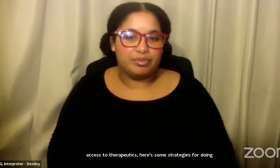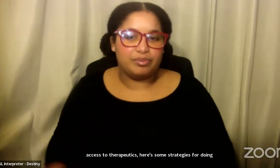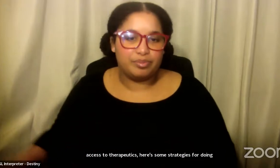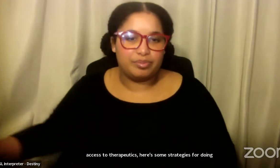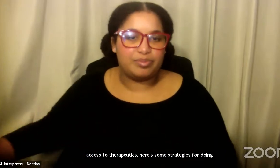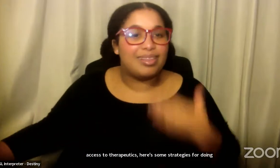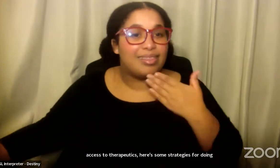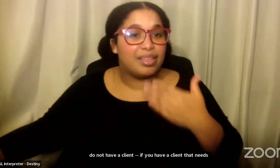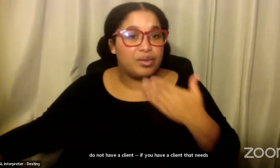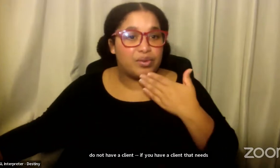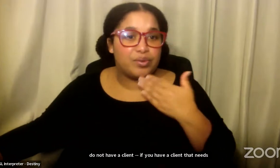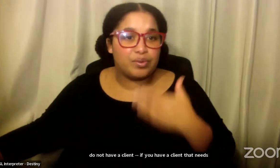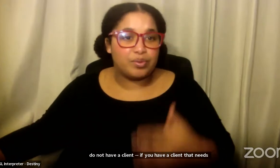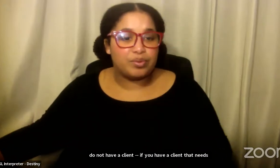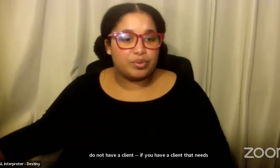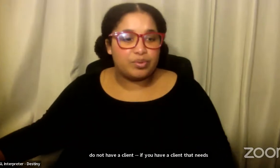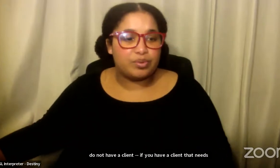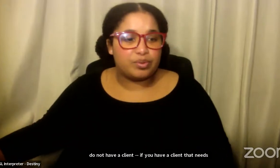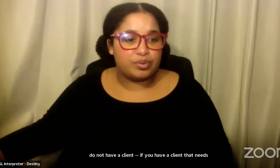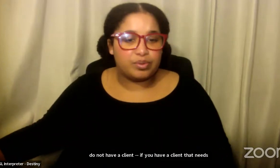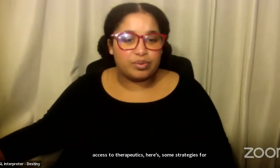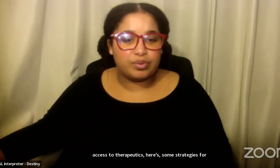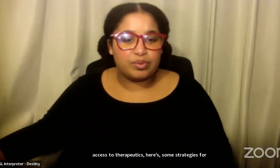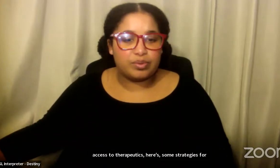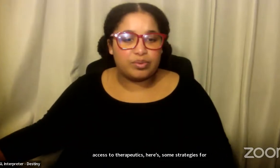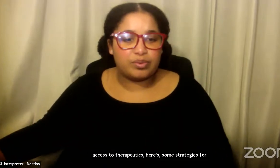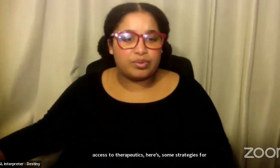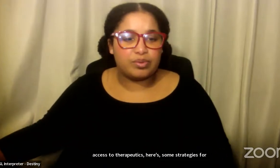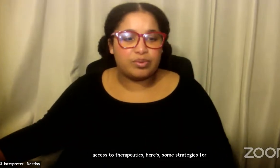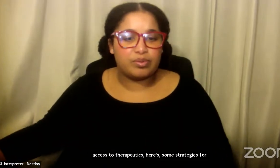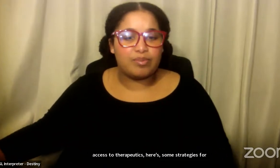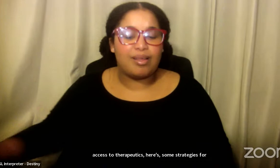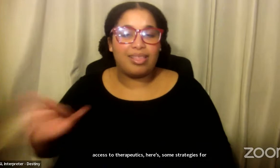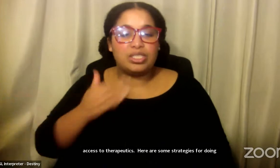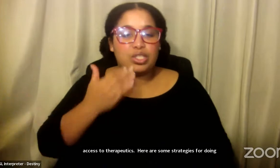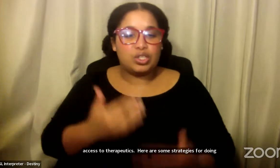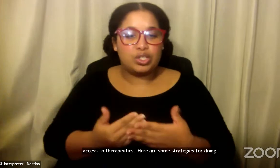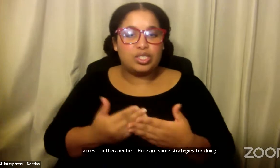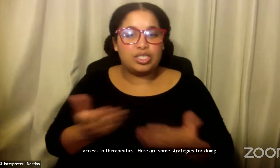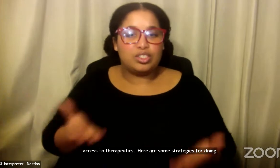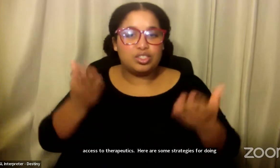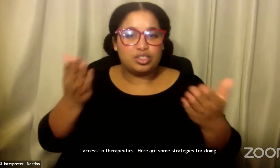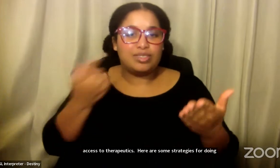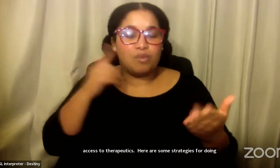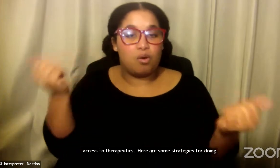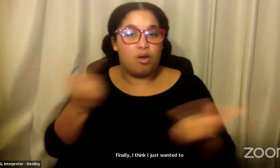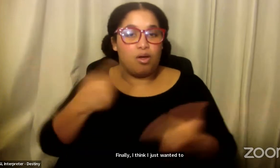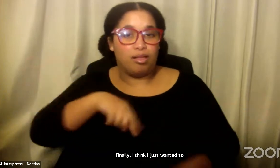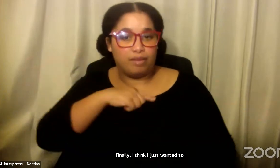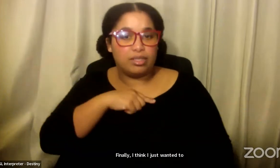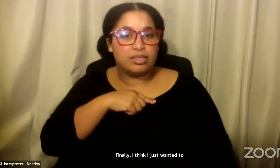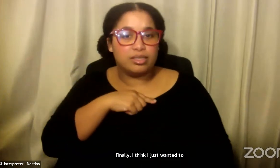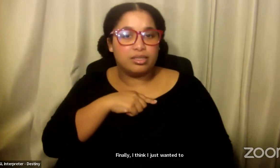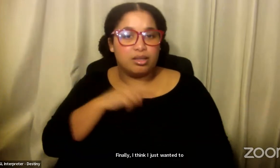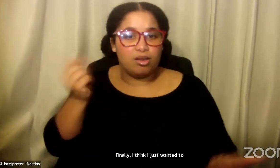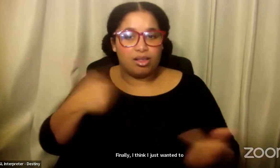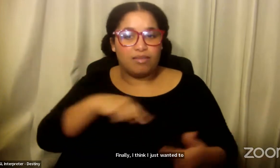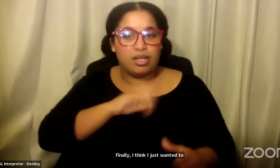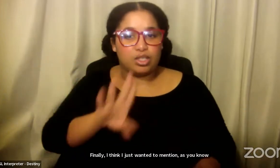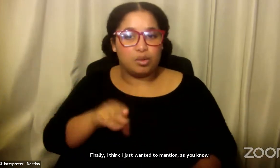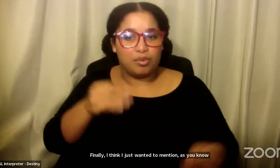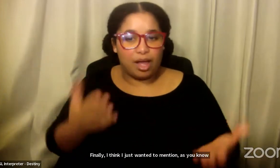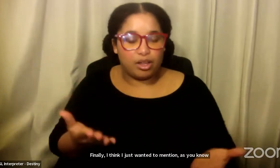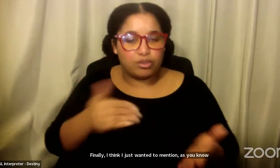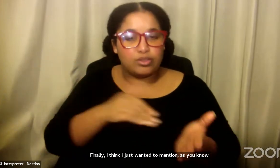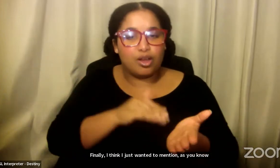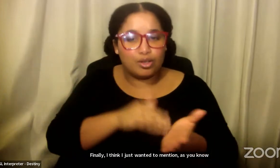Thank you for that. And that's actually also a good suggestion for all of us, as we're all providers and we